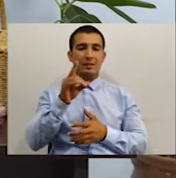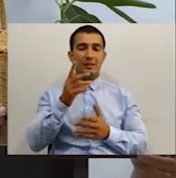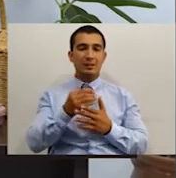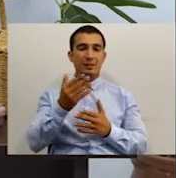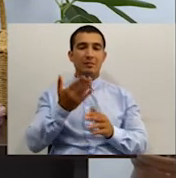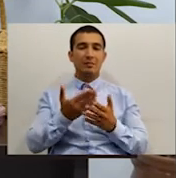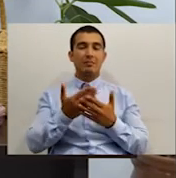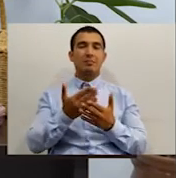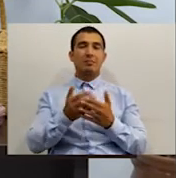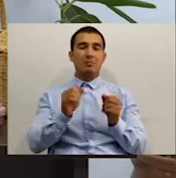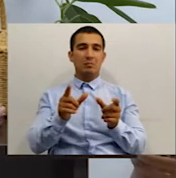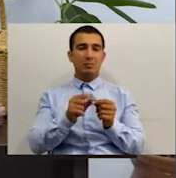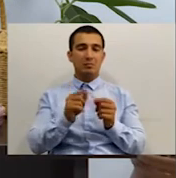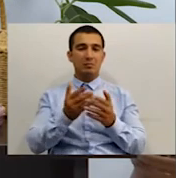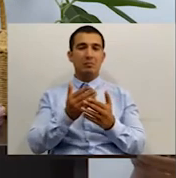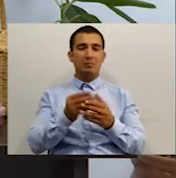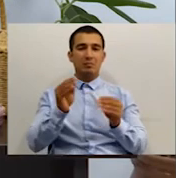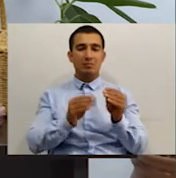O'tdan ham to'qisa bo'lar ekan.